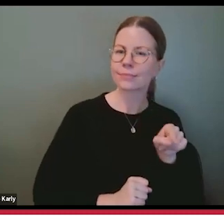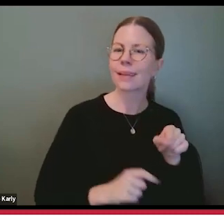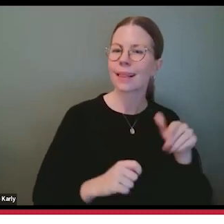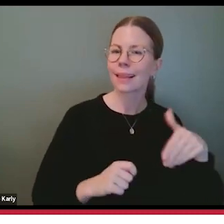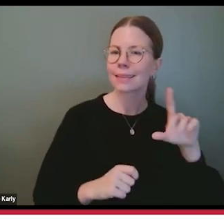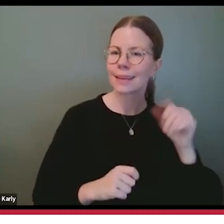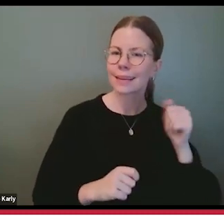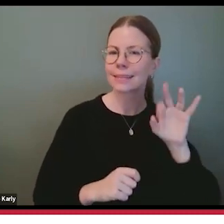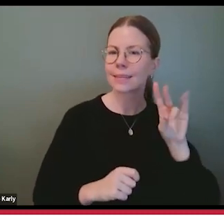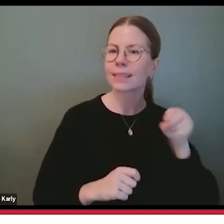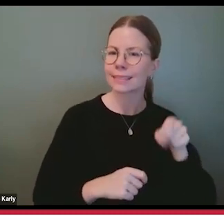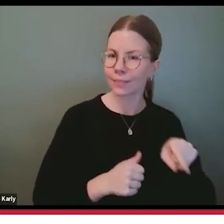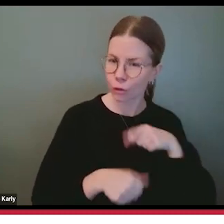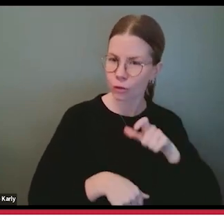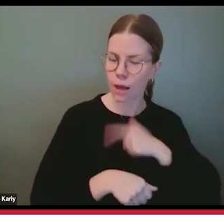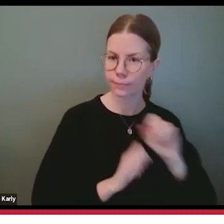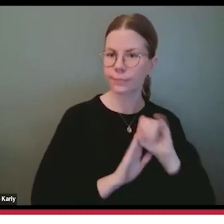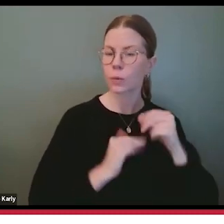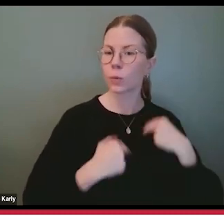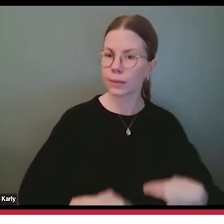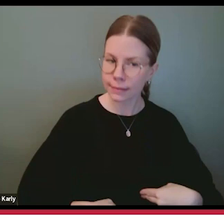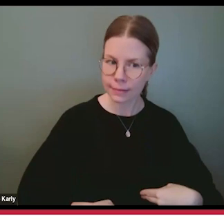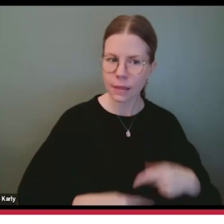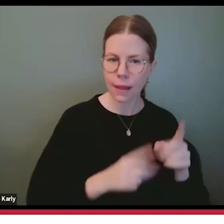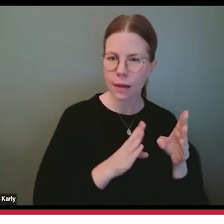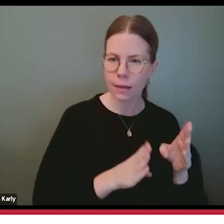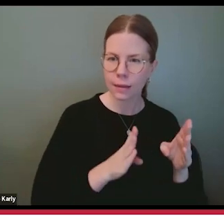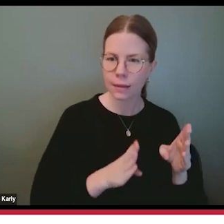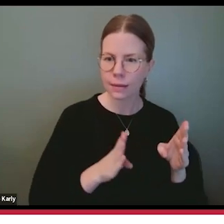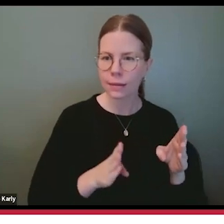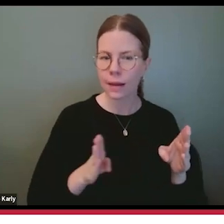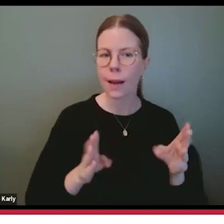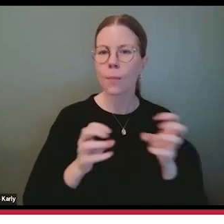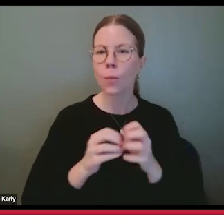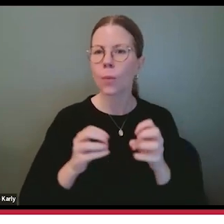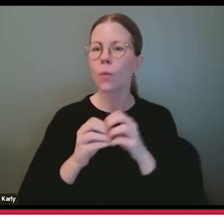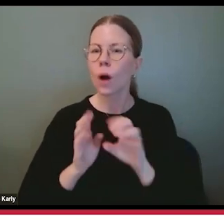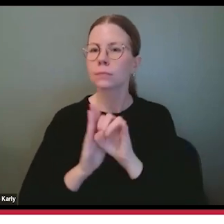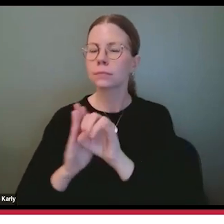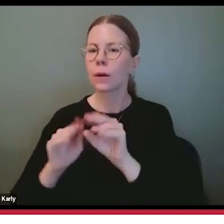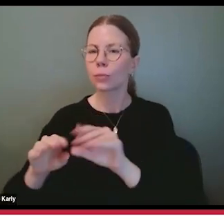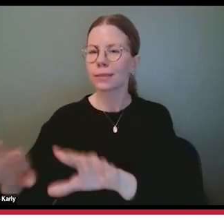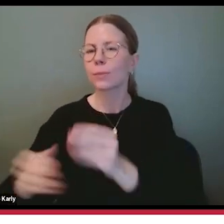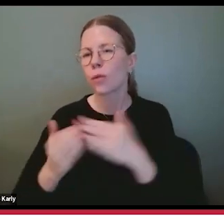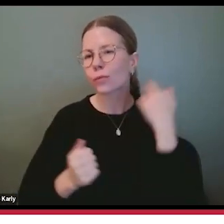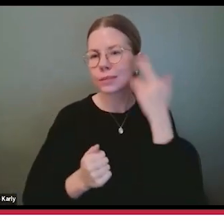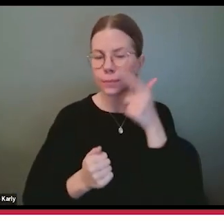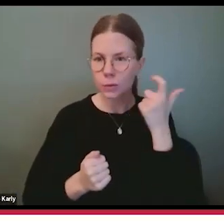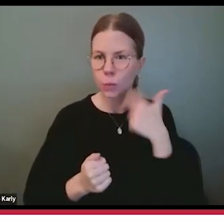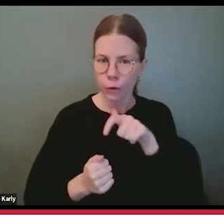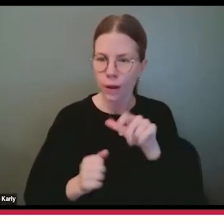increasing numbers of ascertained outbreaks. Probably some of that is because we're looking harder. Some of it may be actual increasing